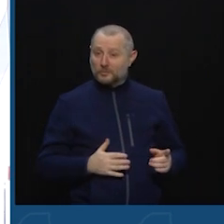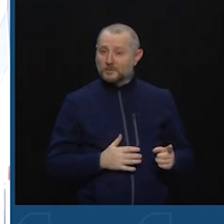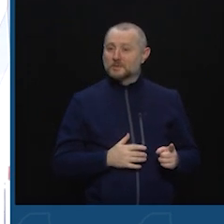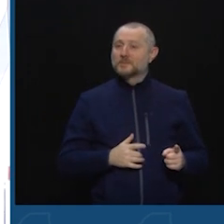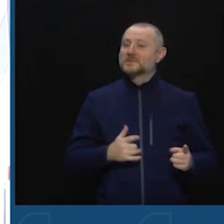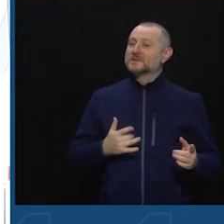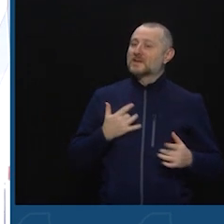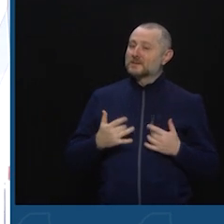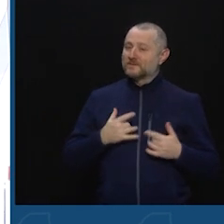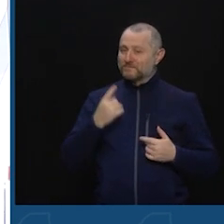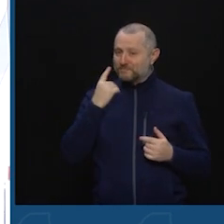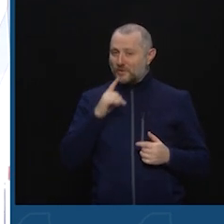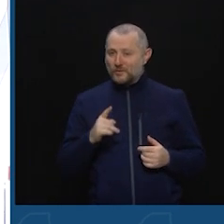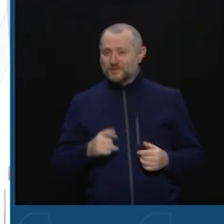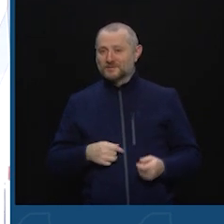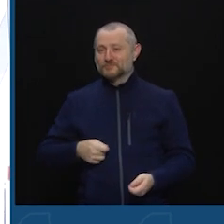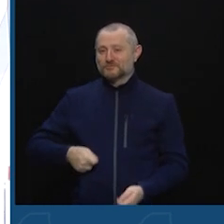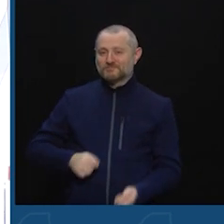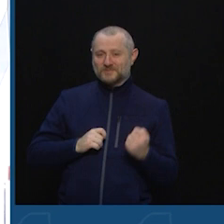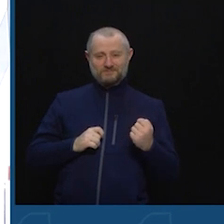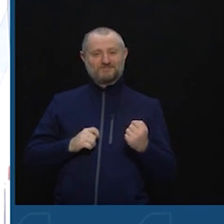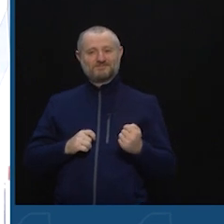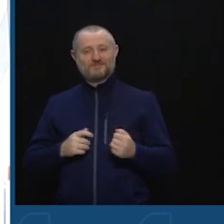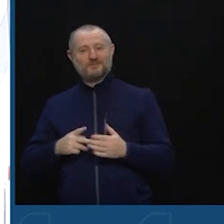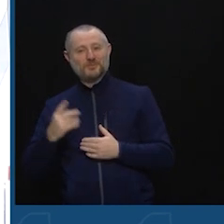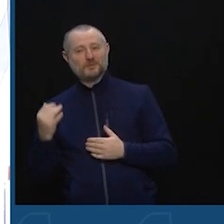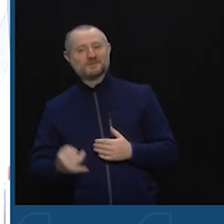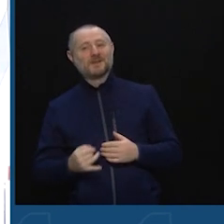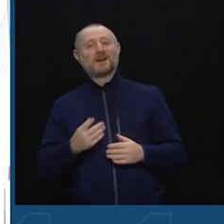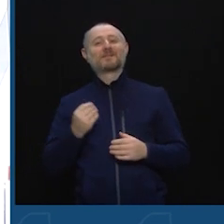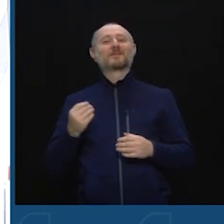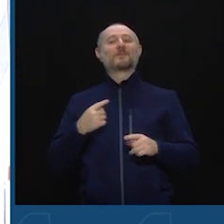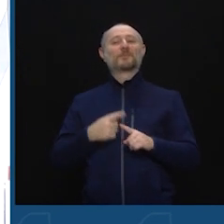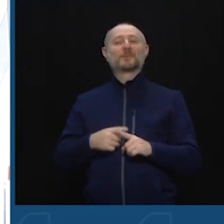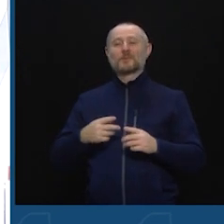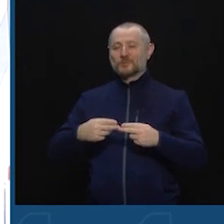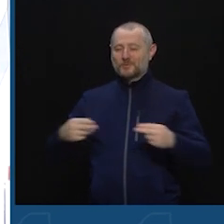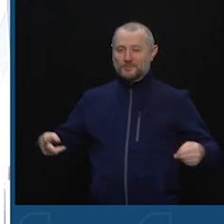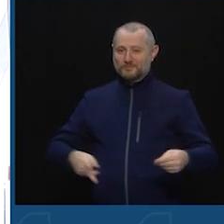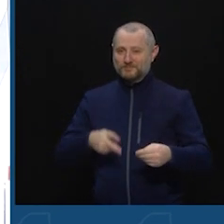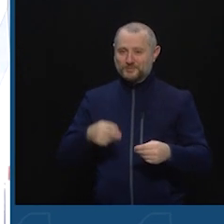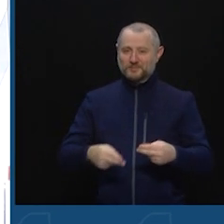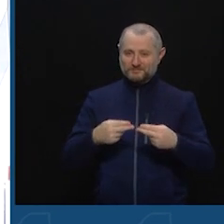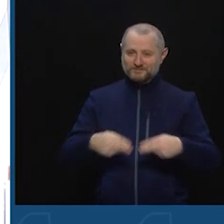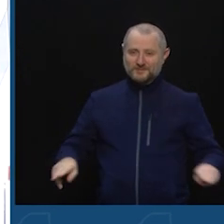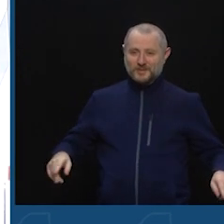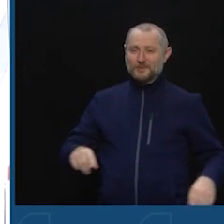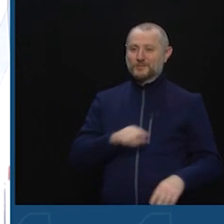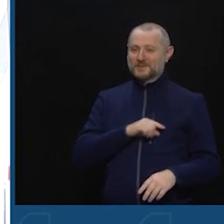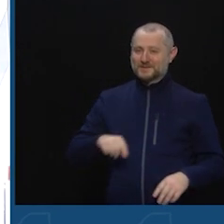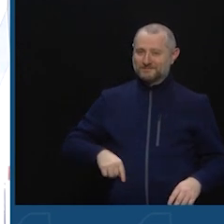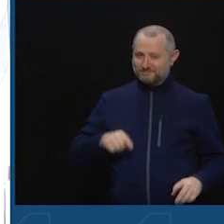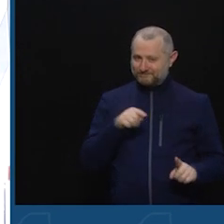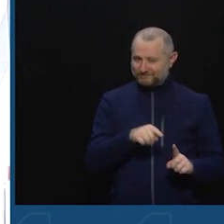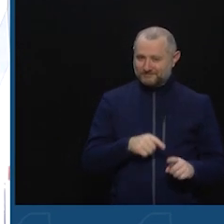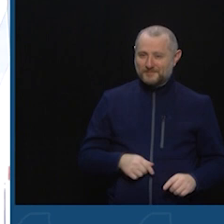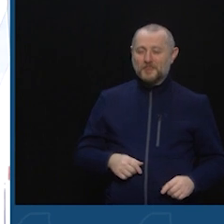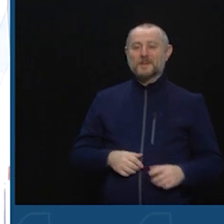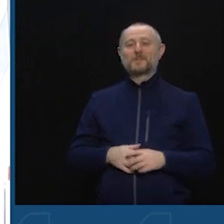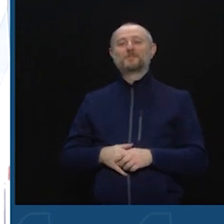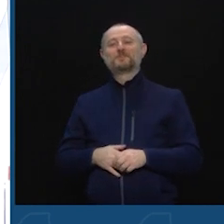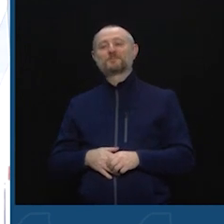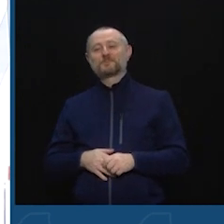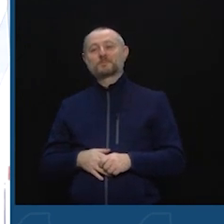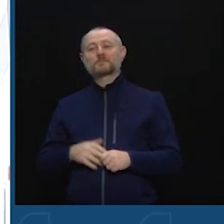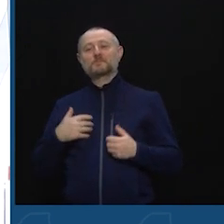those groundbreakings and ribbon cuttings down in Southeast Queens too. So as we strive to put COVID-19 in the rearview mirror, there is